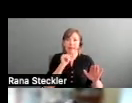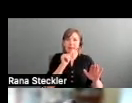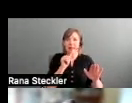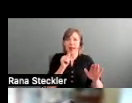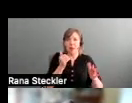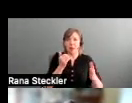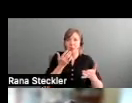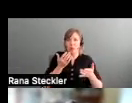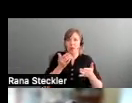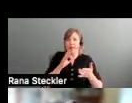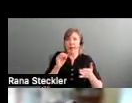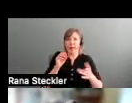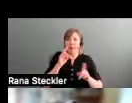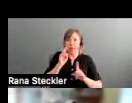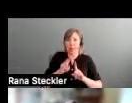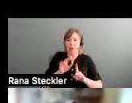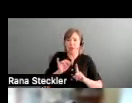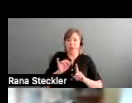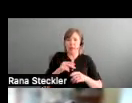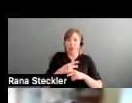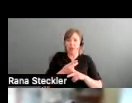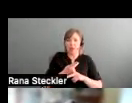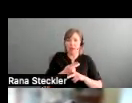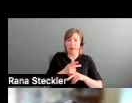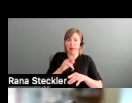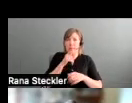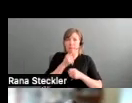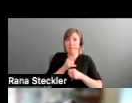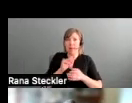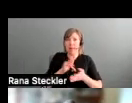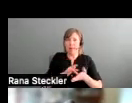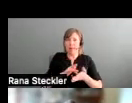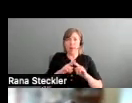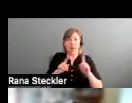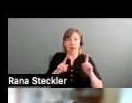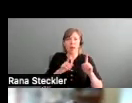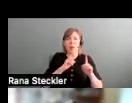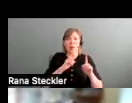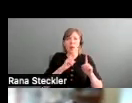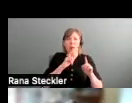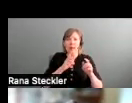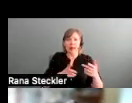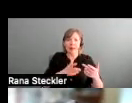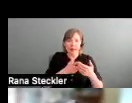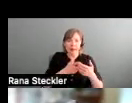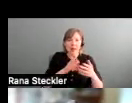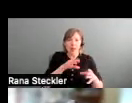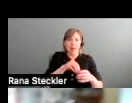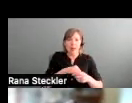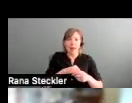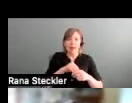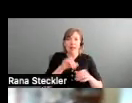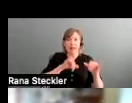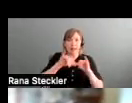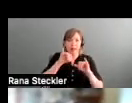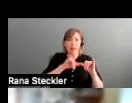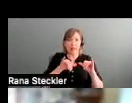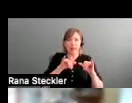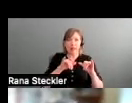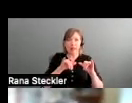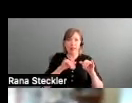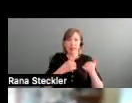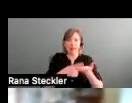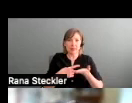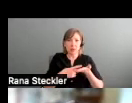even the company looked at it that made Thorazine. But it really fit within scientific discourse,